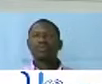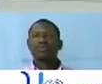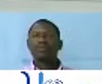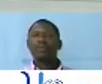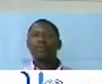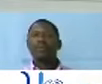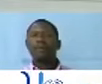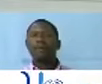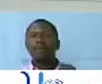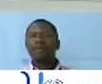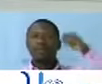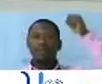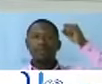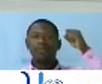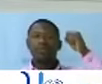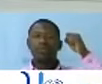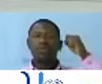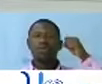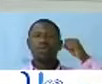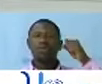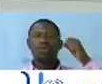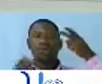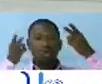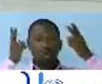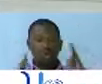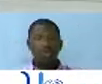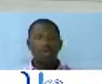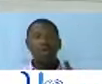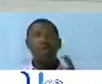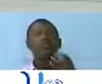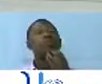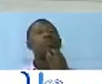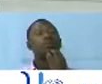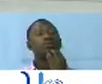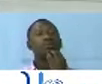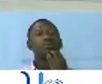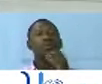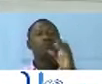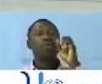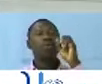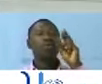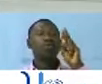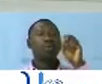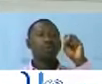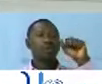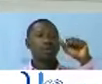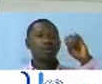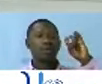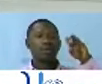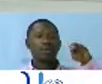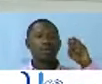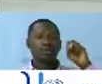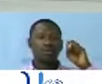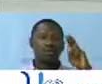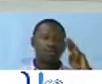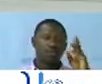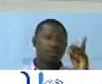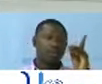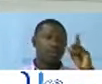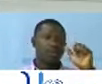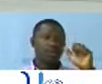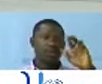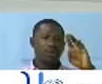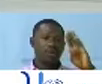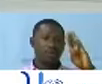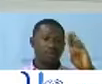my senior lawyer Ousseynou Dabo suma kelifa lawyer Ousseynou Dabo was arrested ñu ko